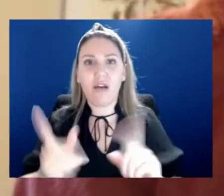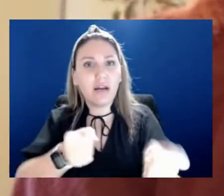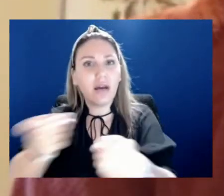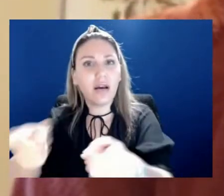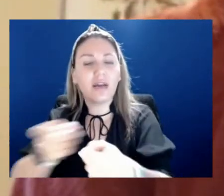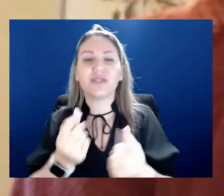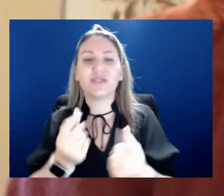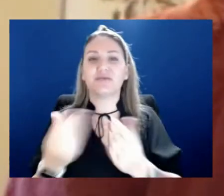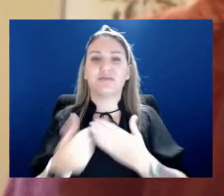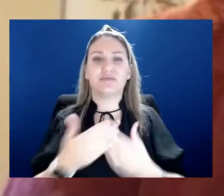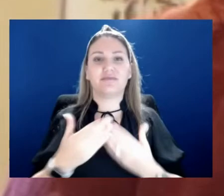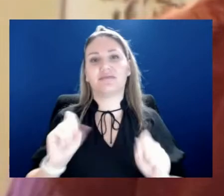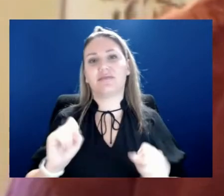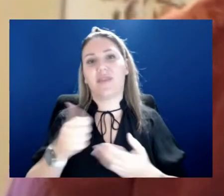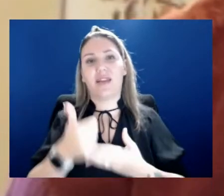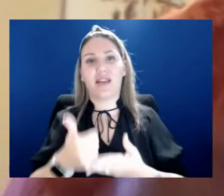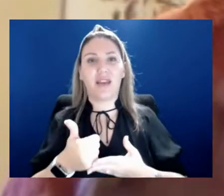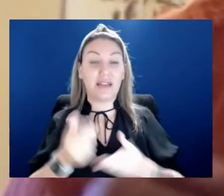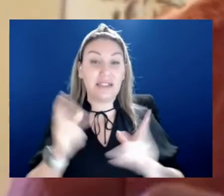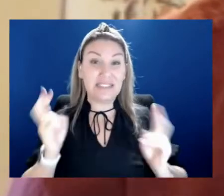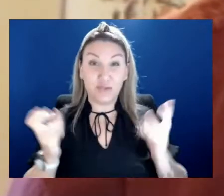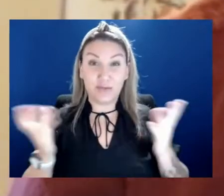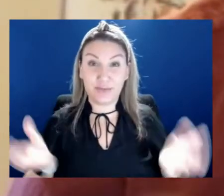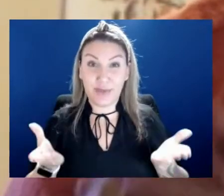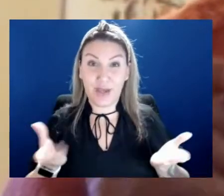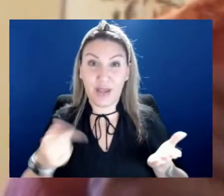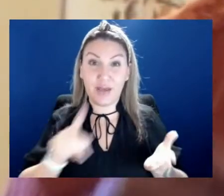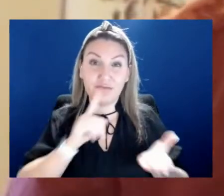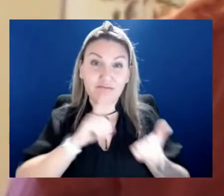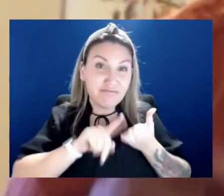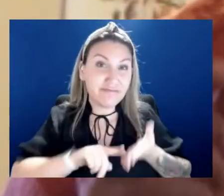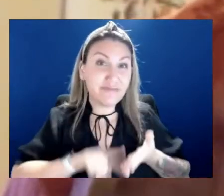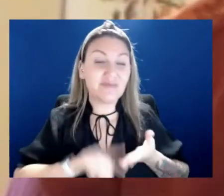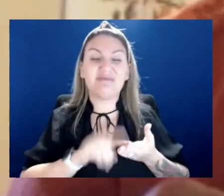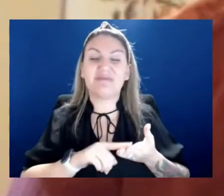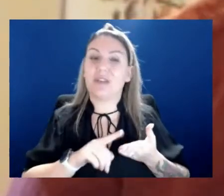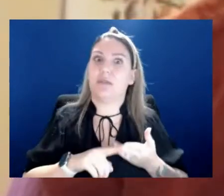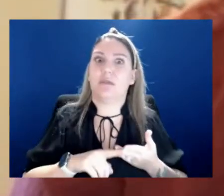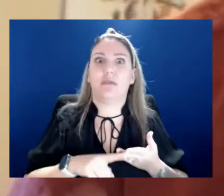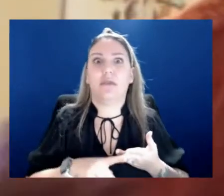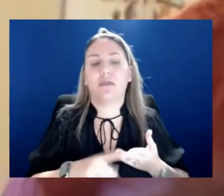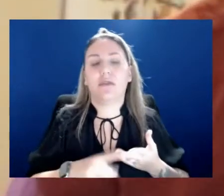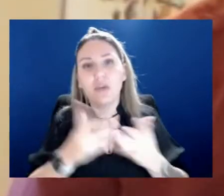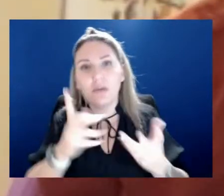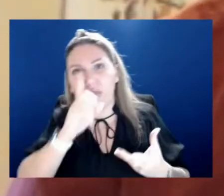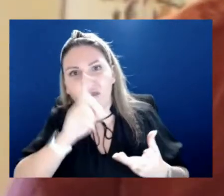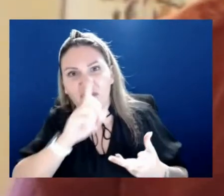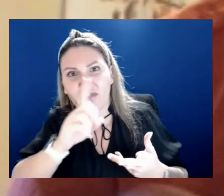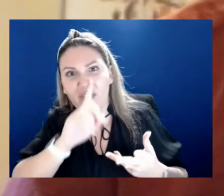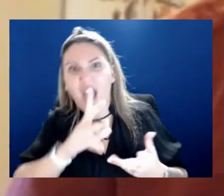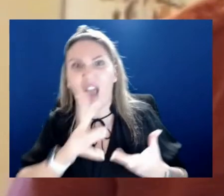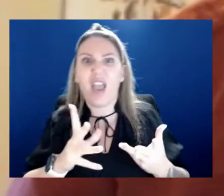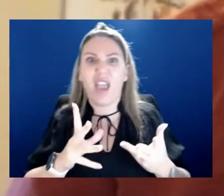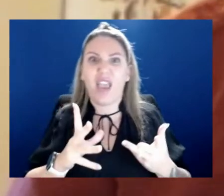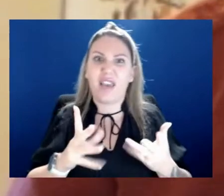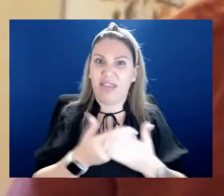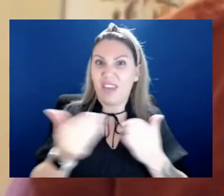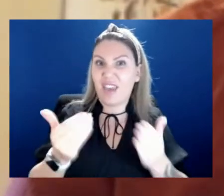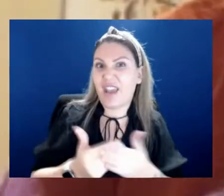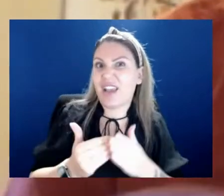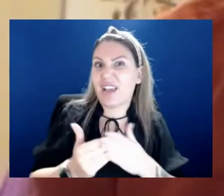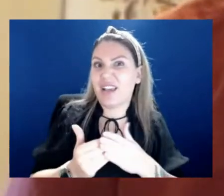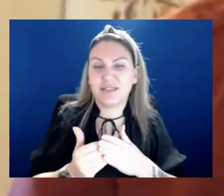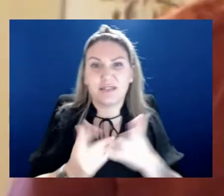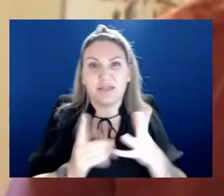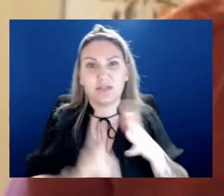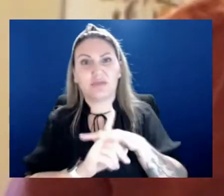help. The issue is they've done some research and there are hundreds of fake sites that have popped up listing these donations. That